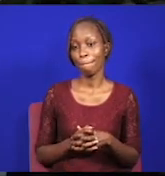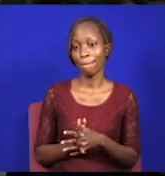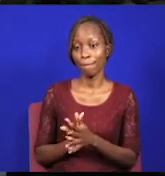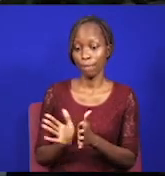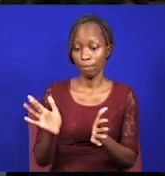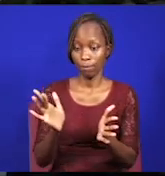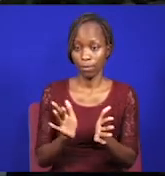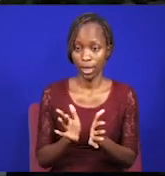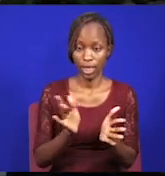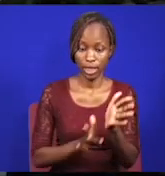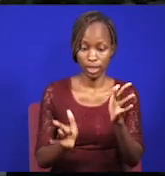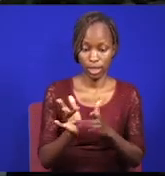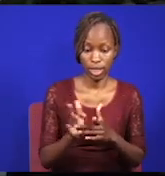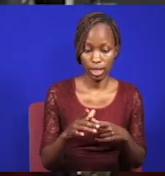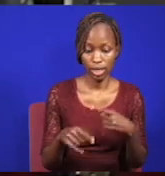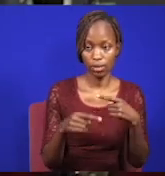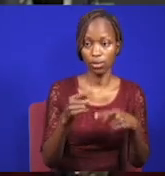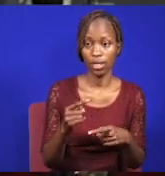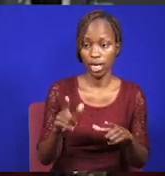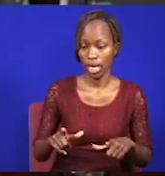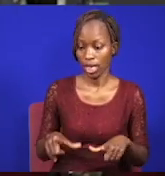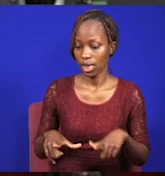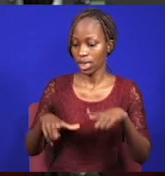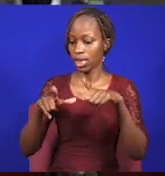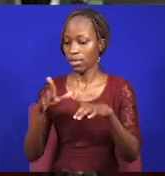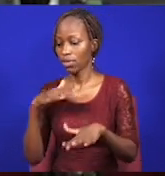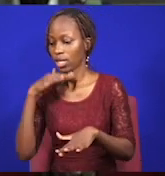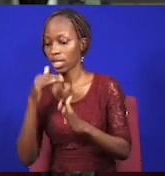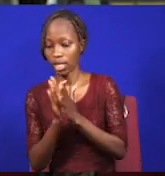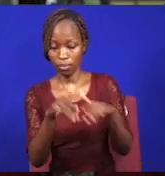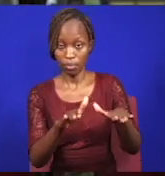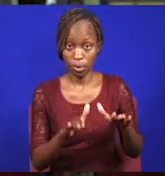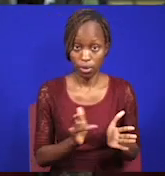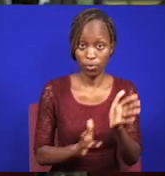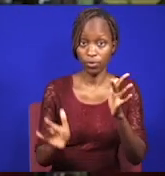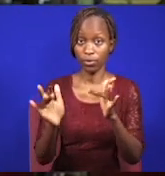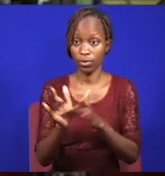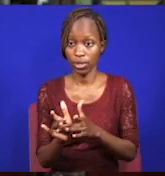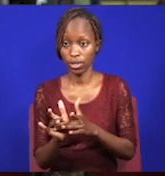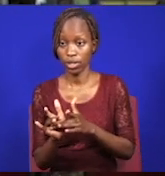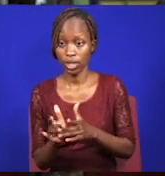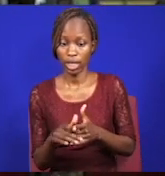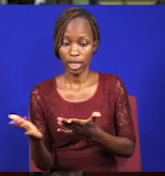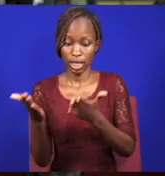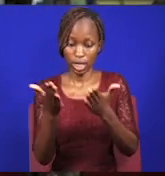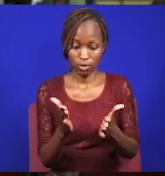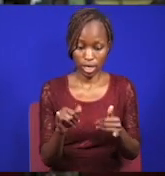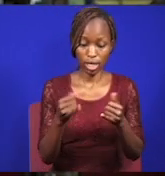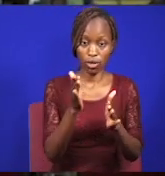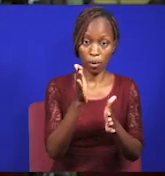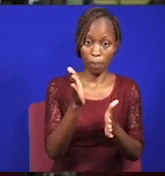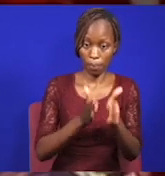Jesus has paid it all. His life, death, and burial ushered in a new plan of salvation